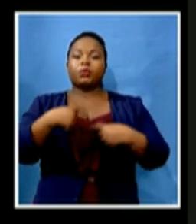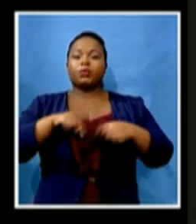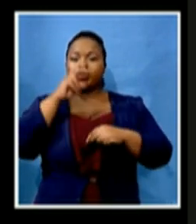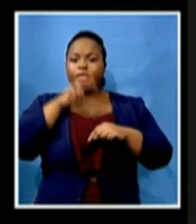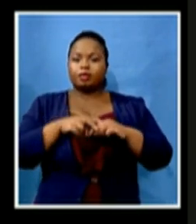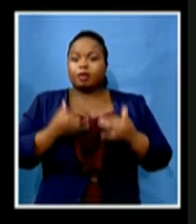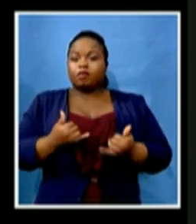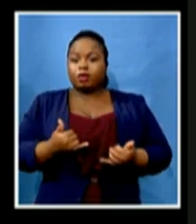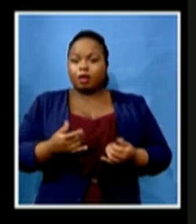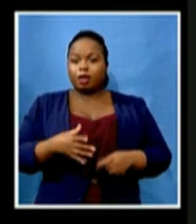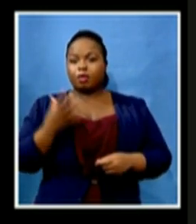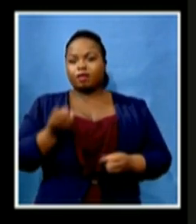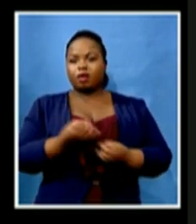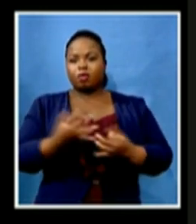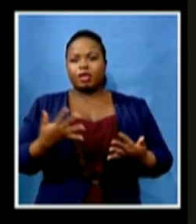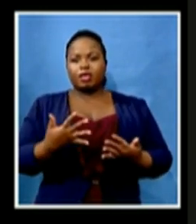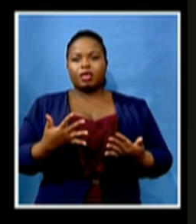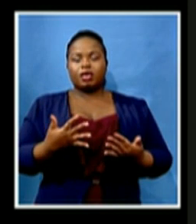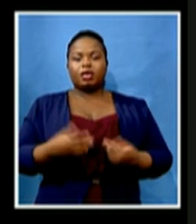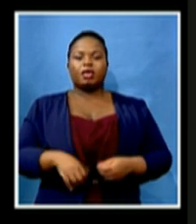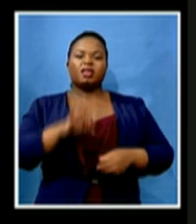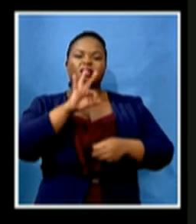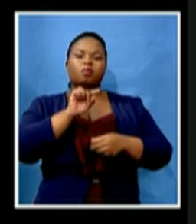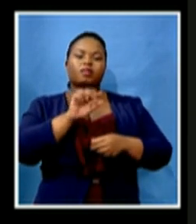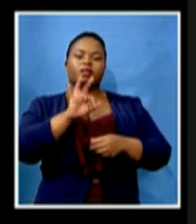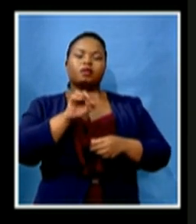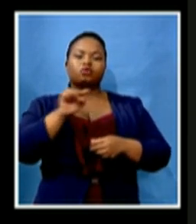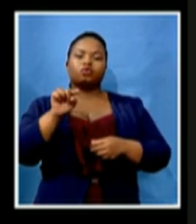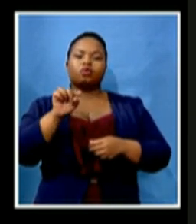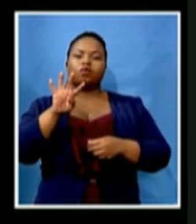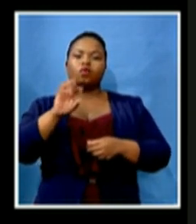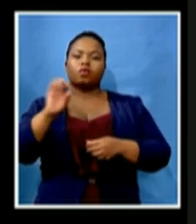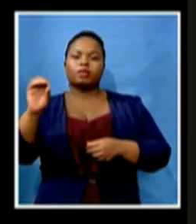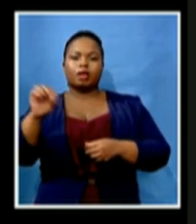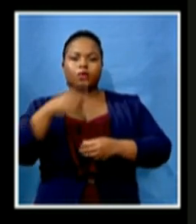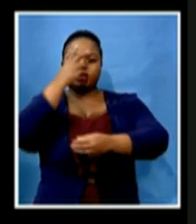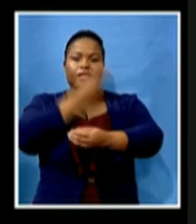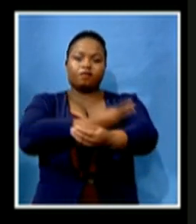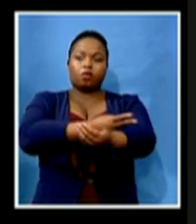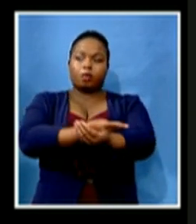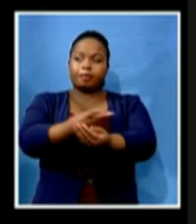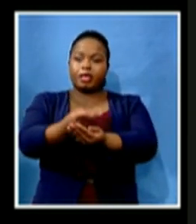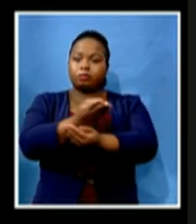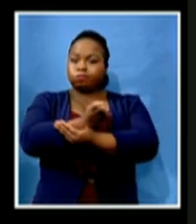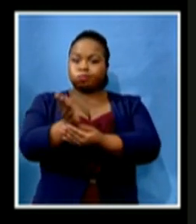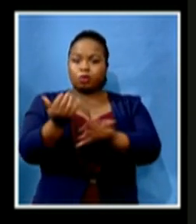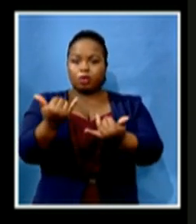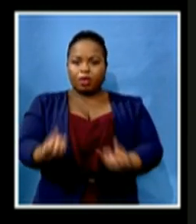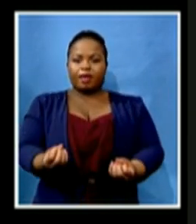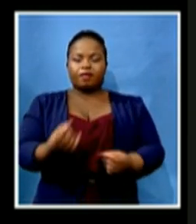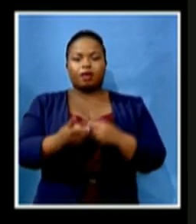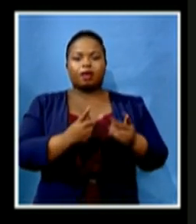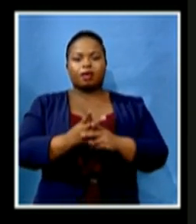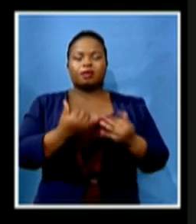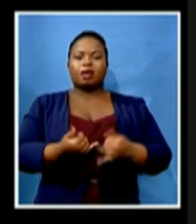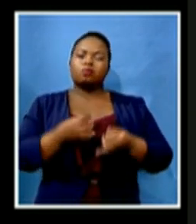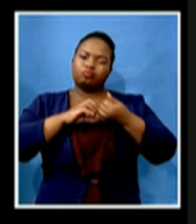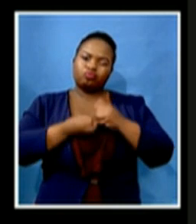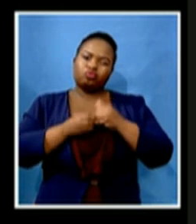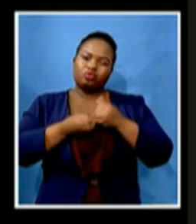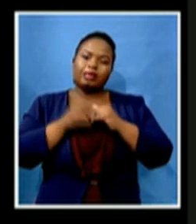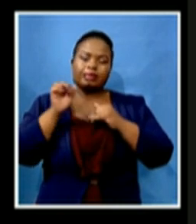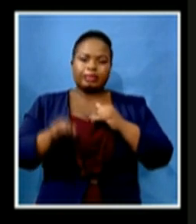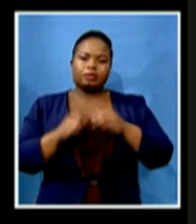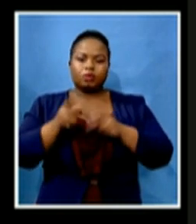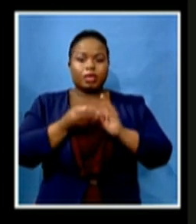beds. And even as we are making efforts to increase the number of beds, there